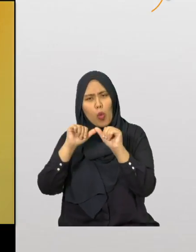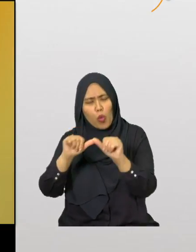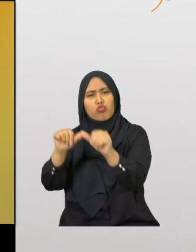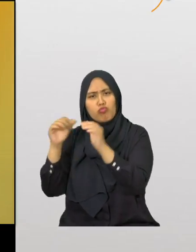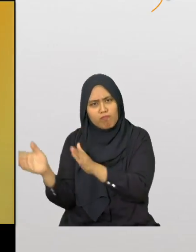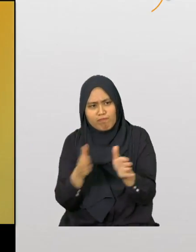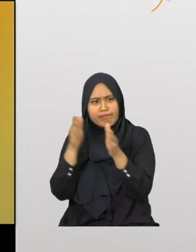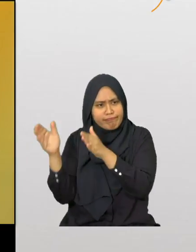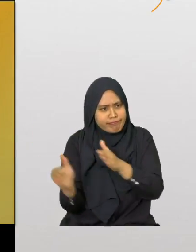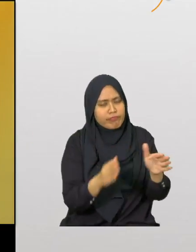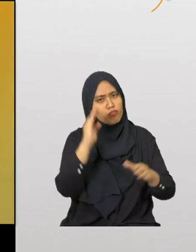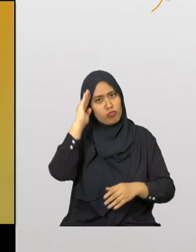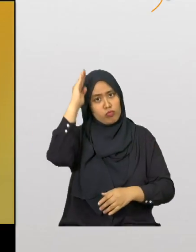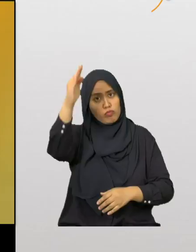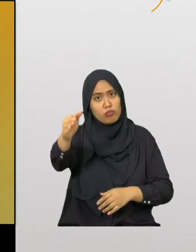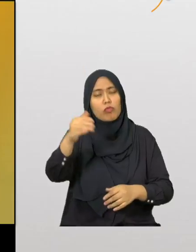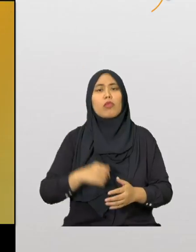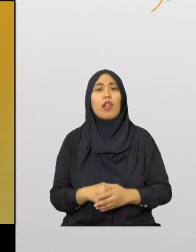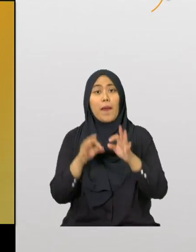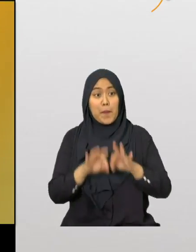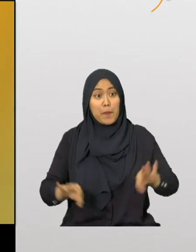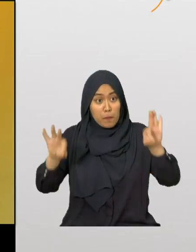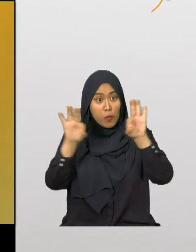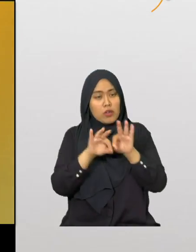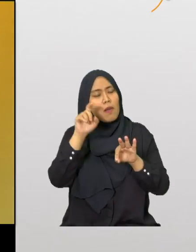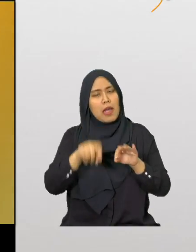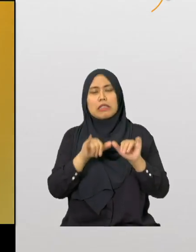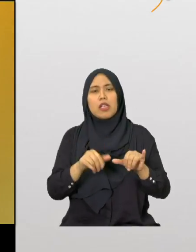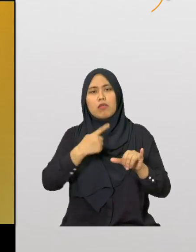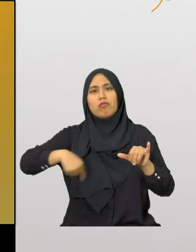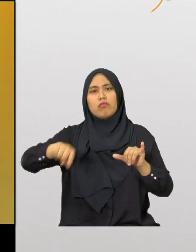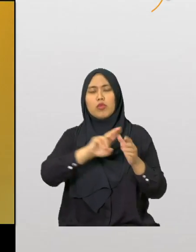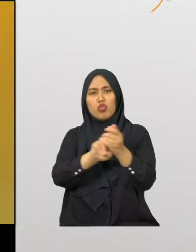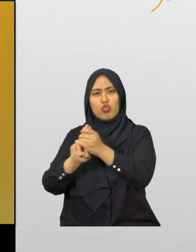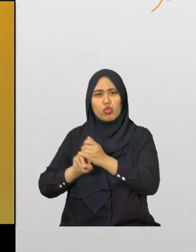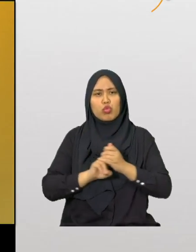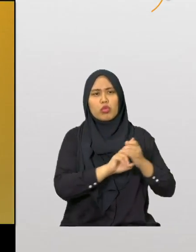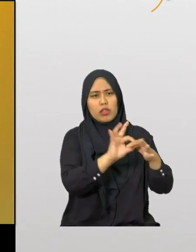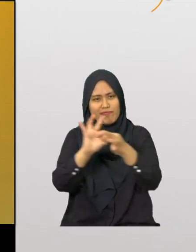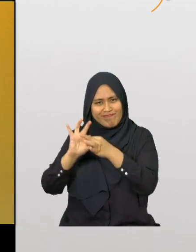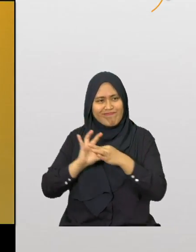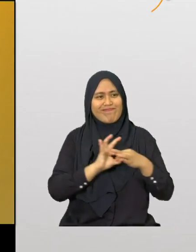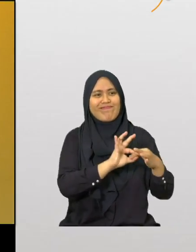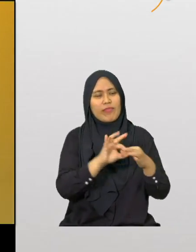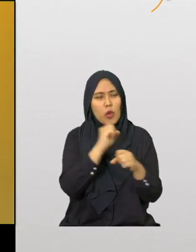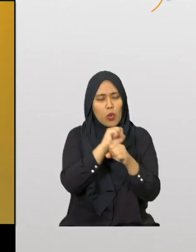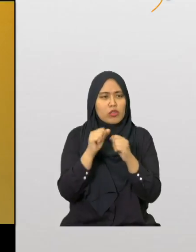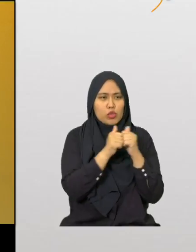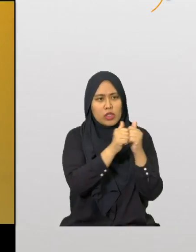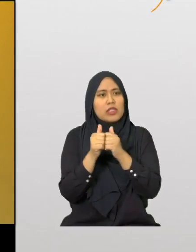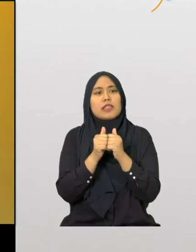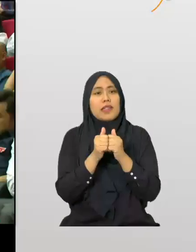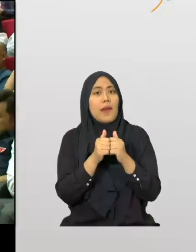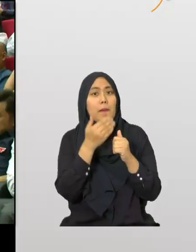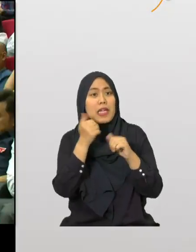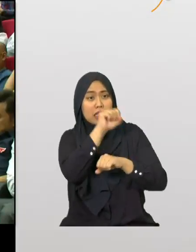And most important of all, we must always stay one united people and work together to build a better Singapore for